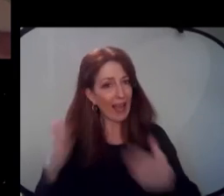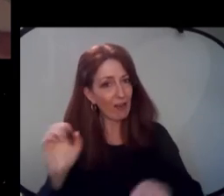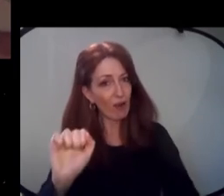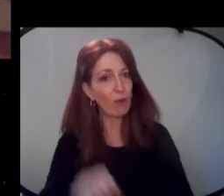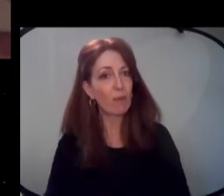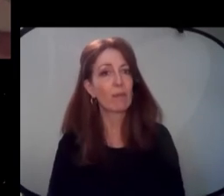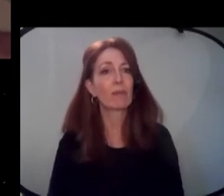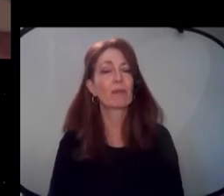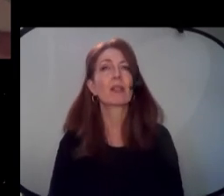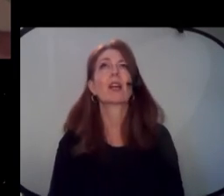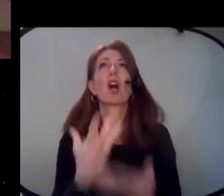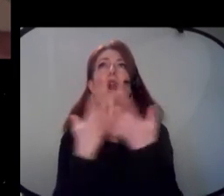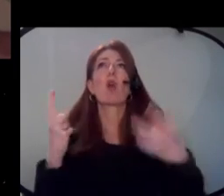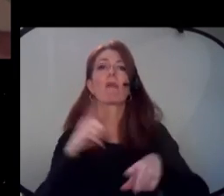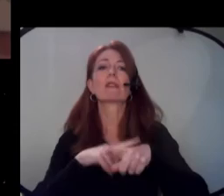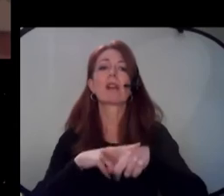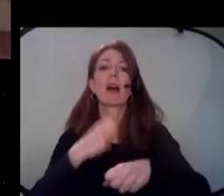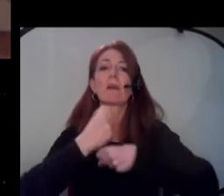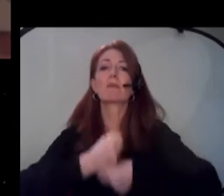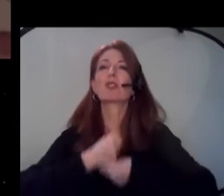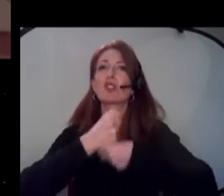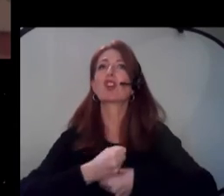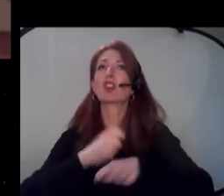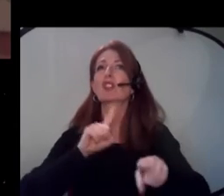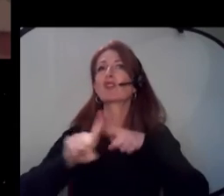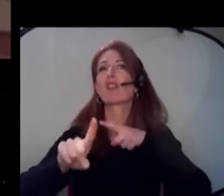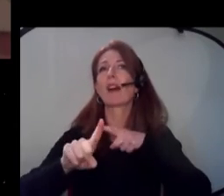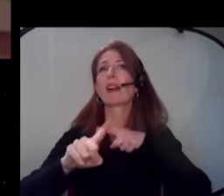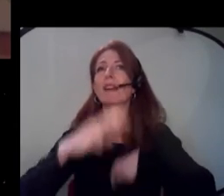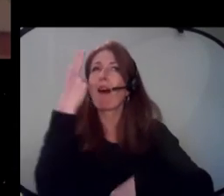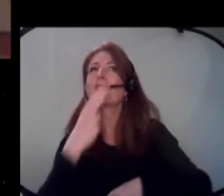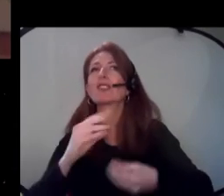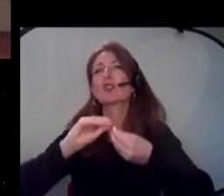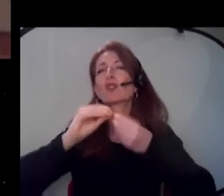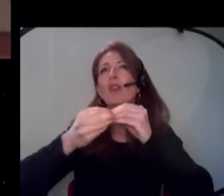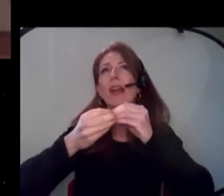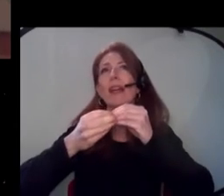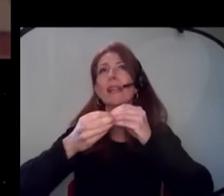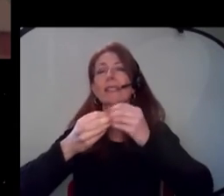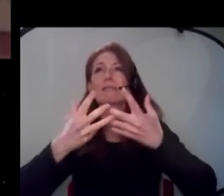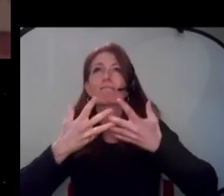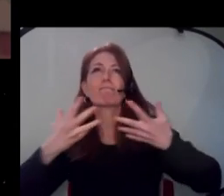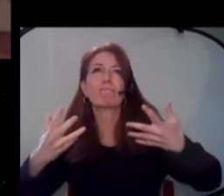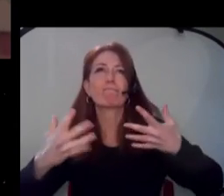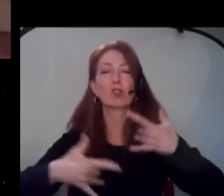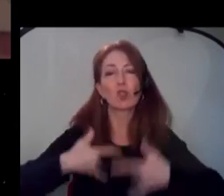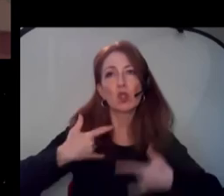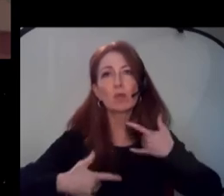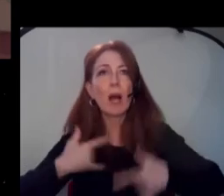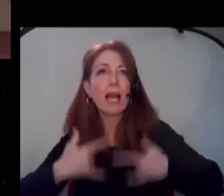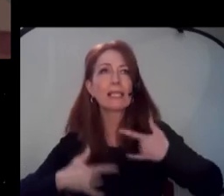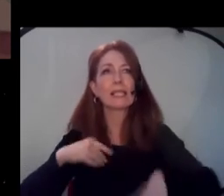that the church is trying to get artists to create this very dramatic, edifying art of